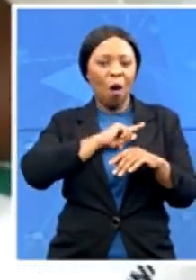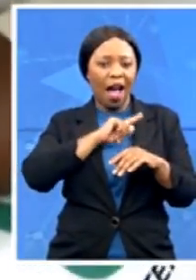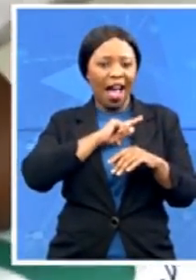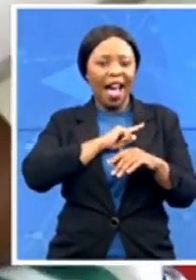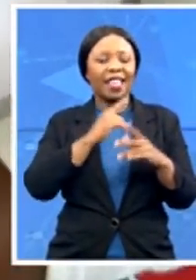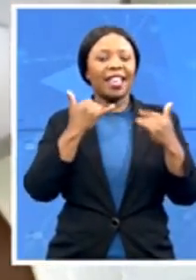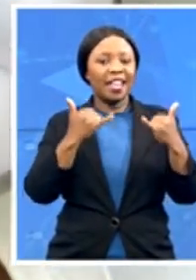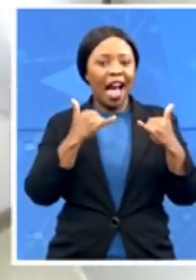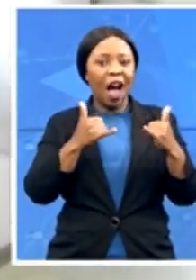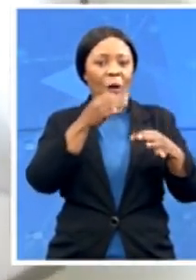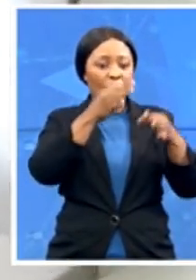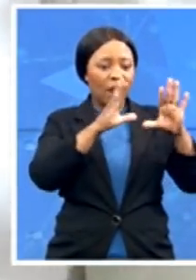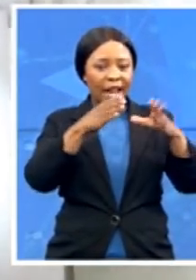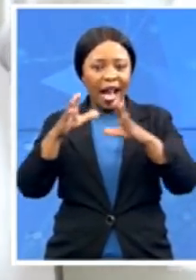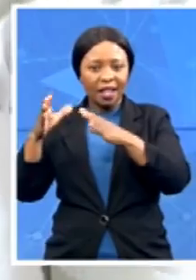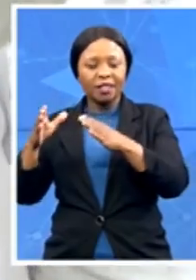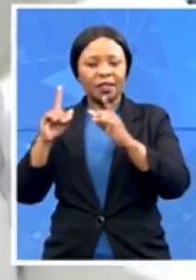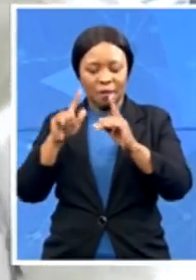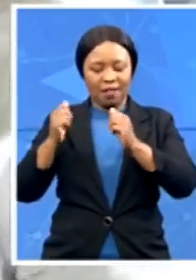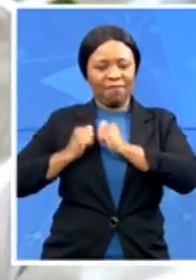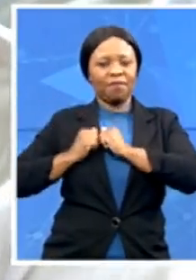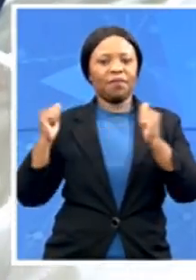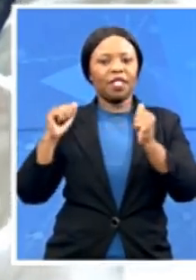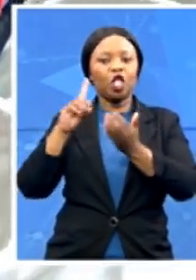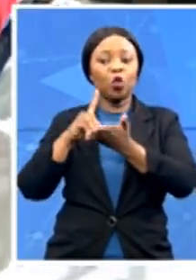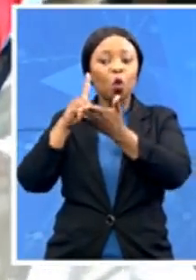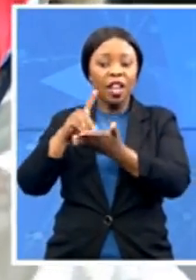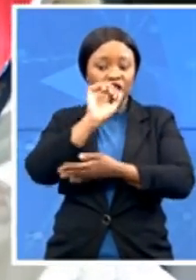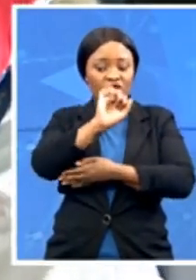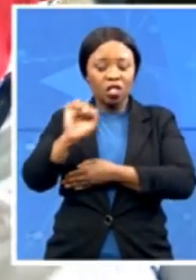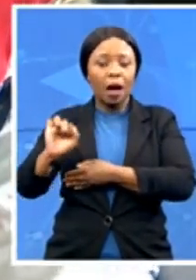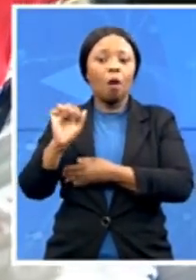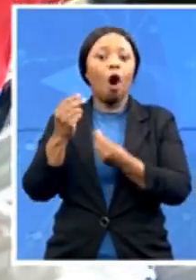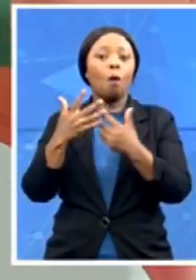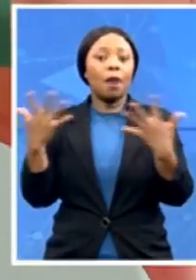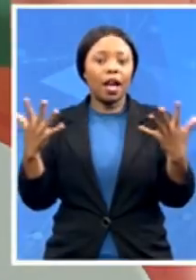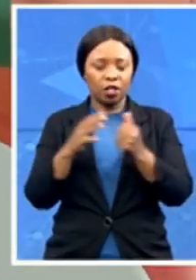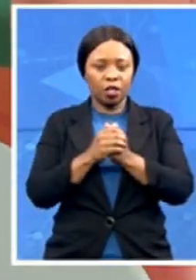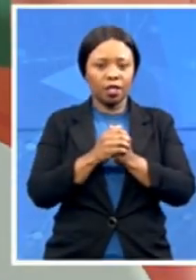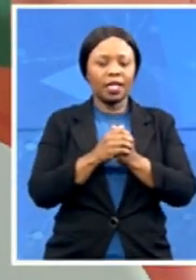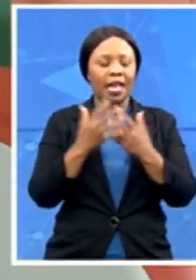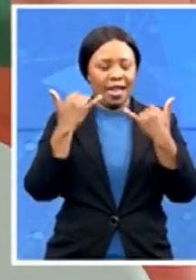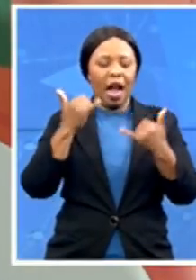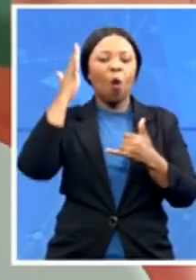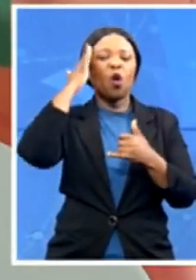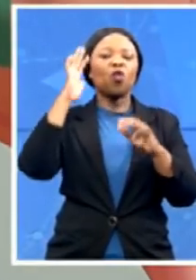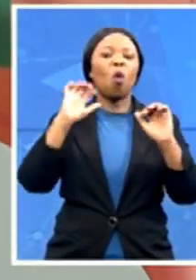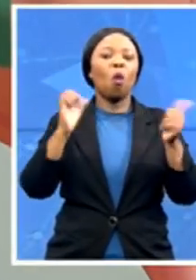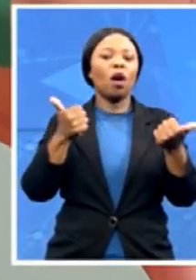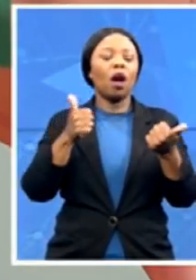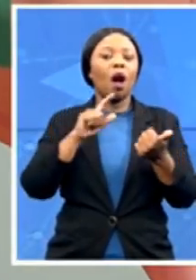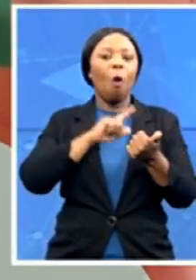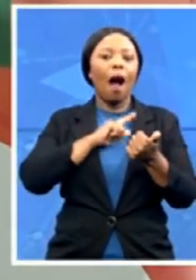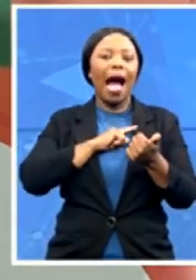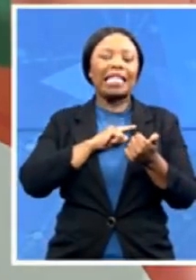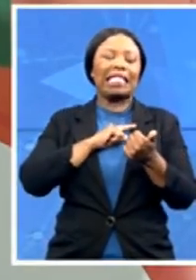We now also know why they were so reluctant to share that information.